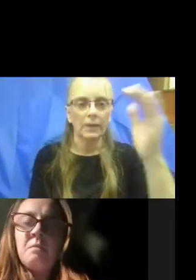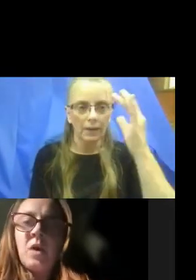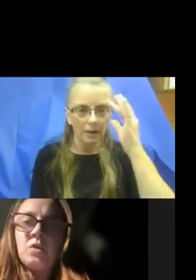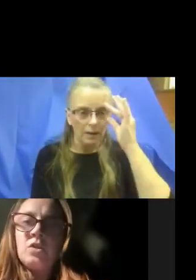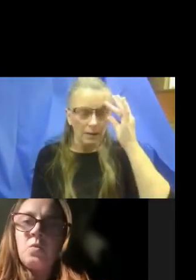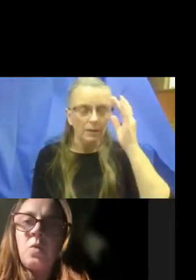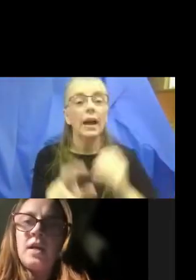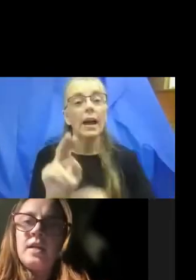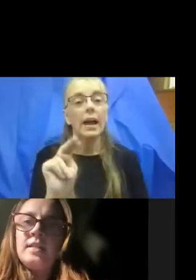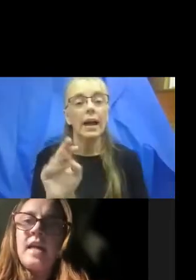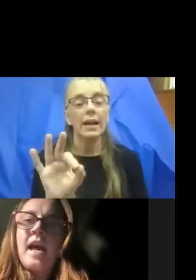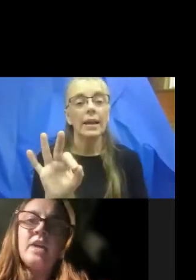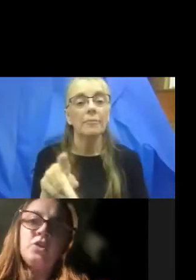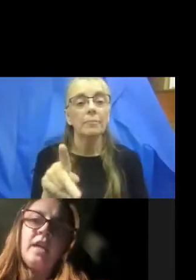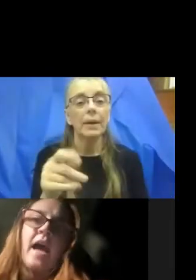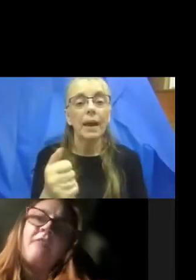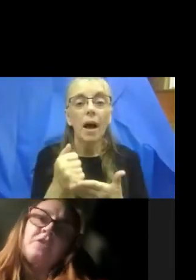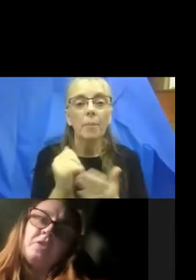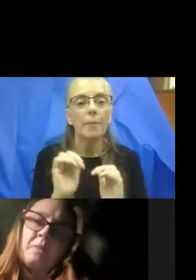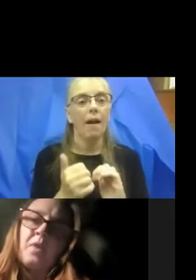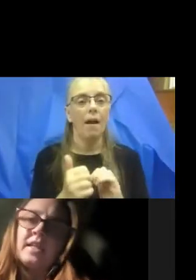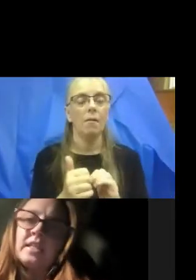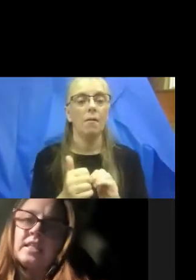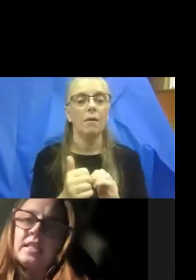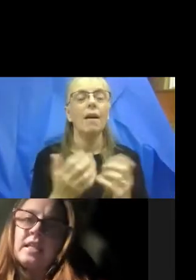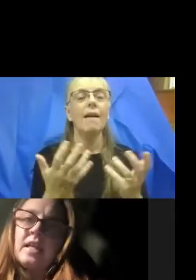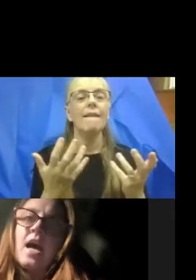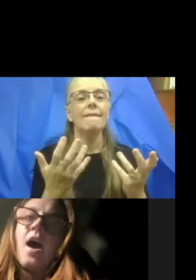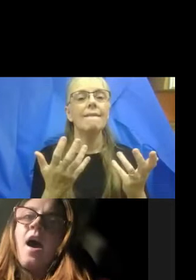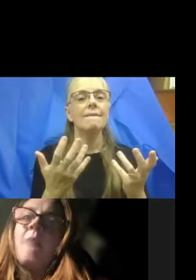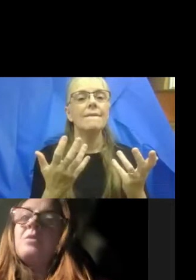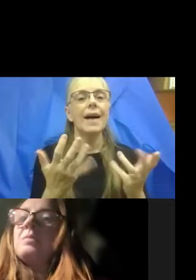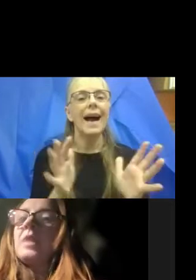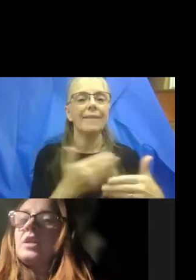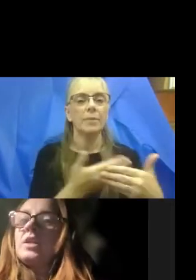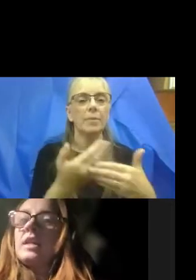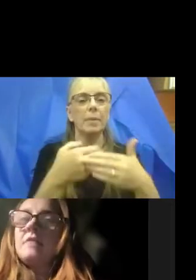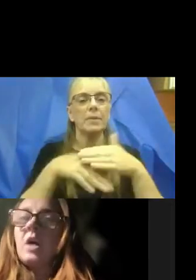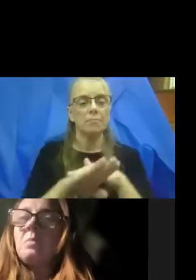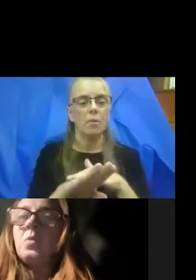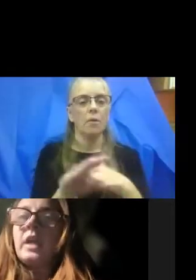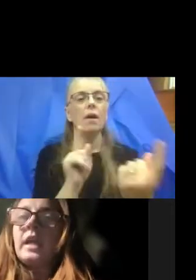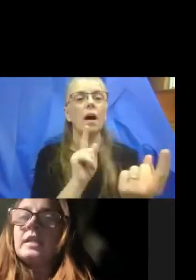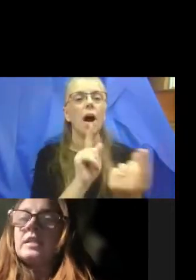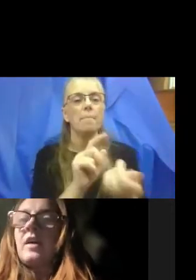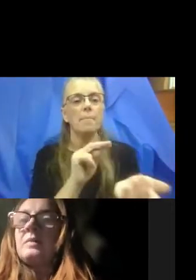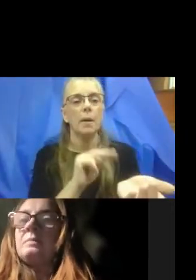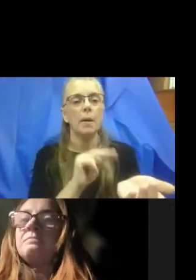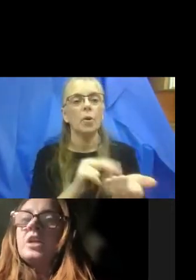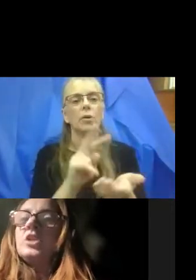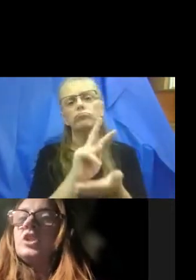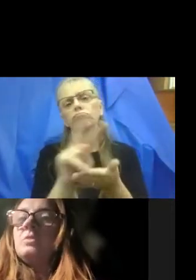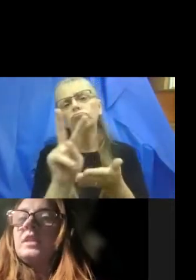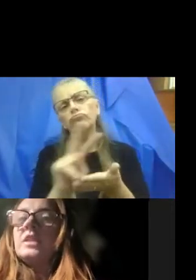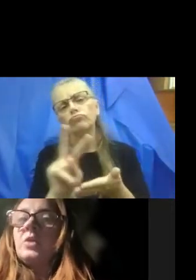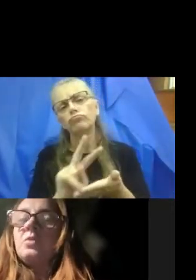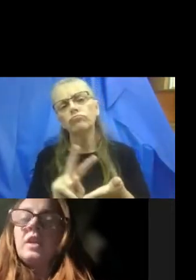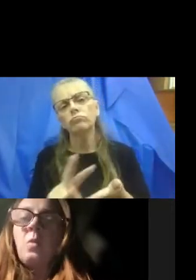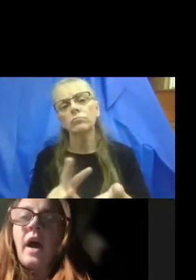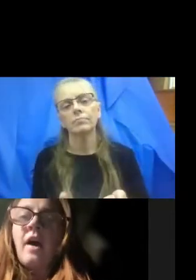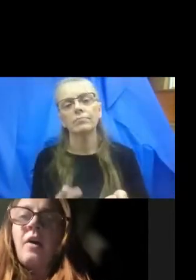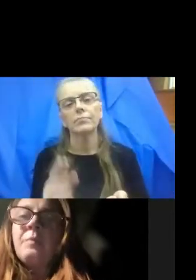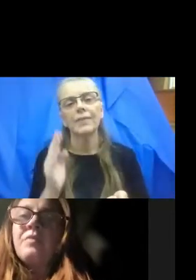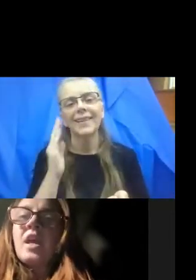me the most was actually after my pregnancy. I met with my nurse every couple weeks. She knew my son